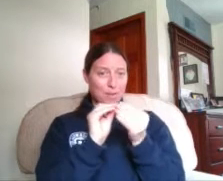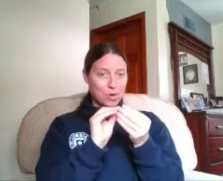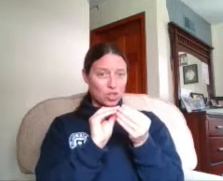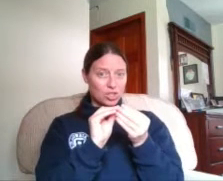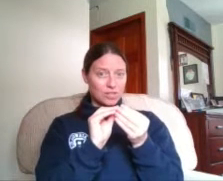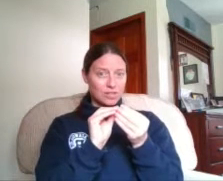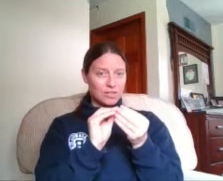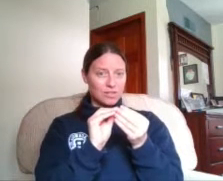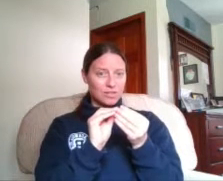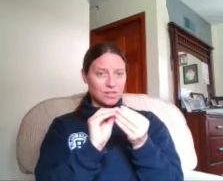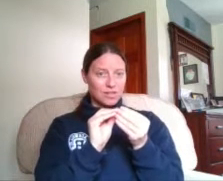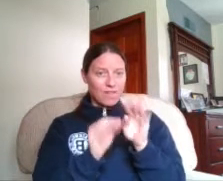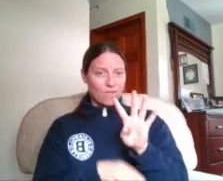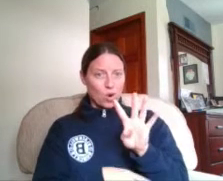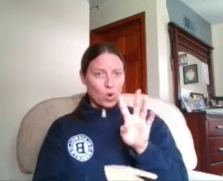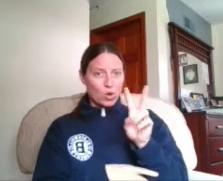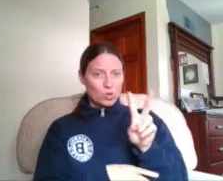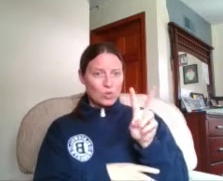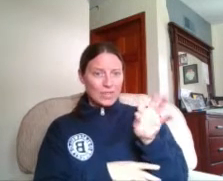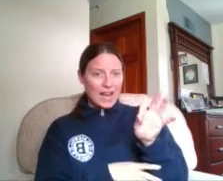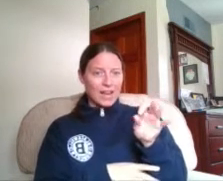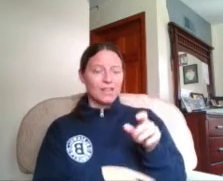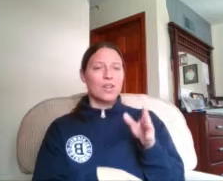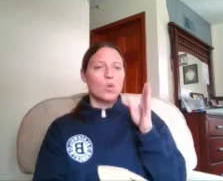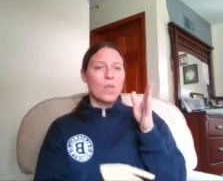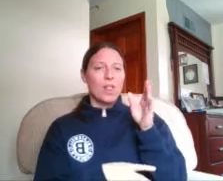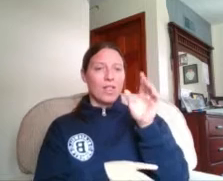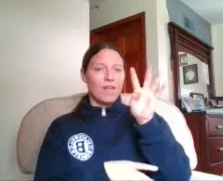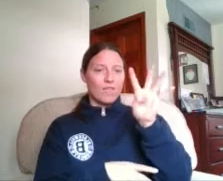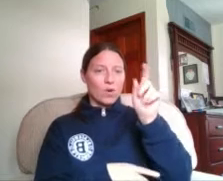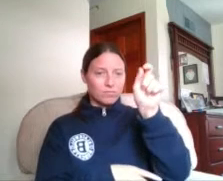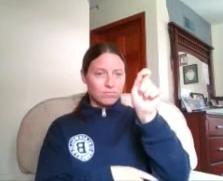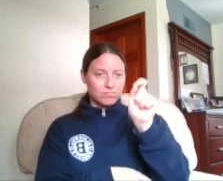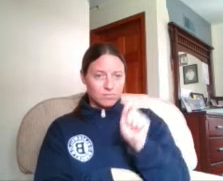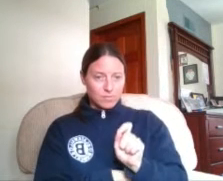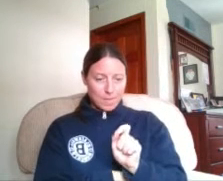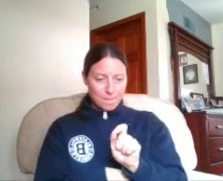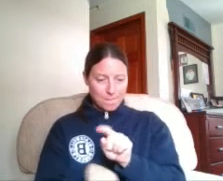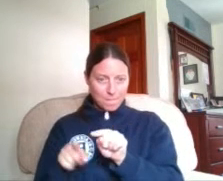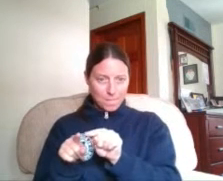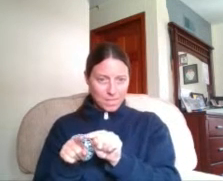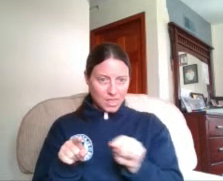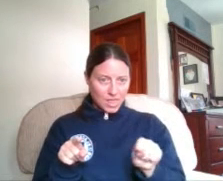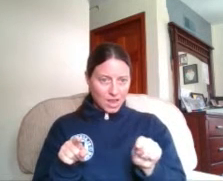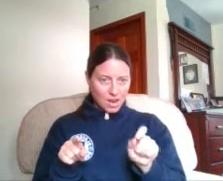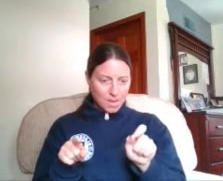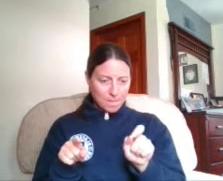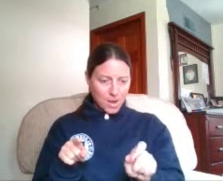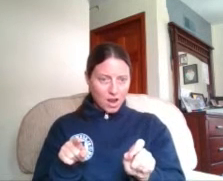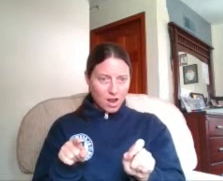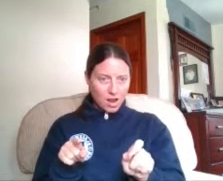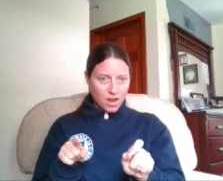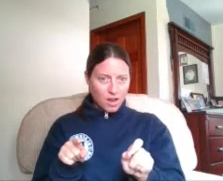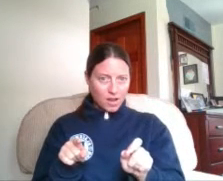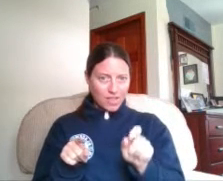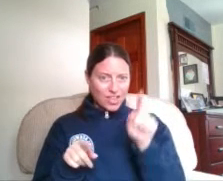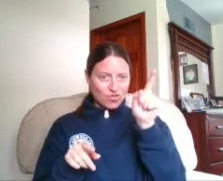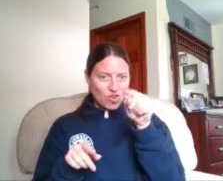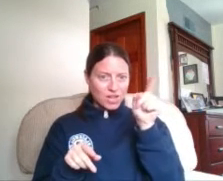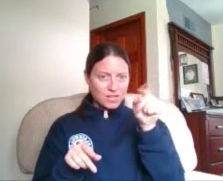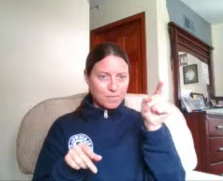the distance chart, we're going to put a dot above the number represented on the number line and cross